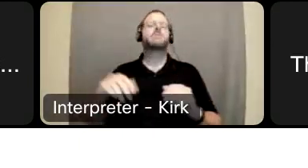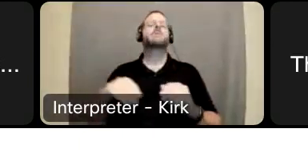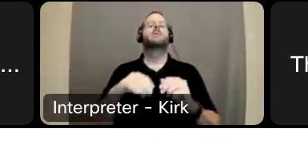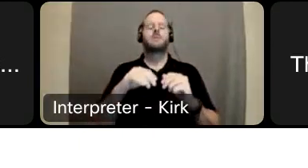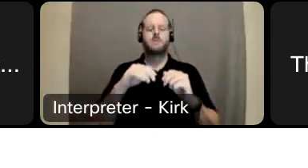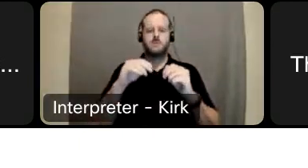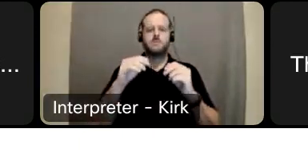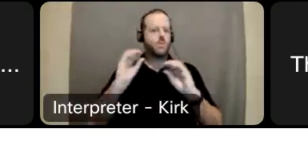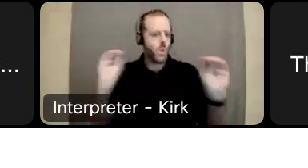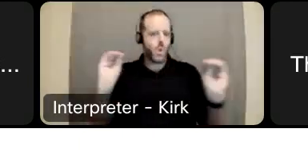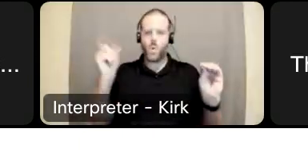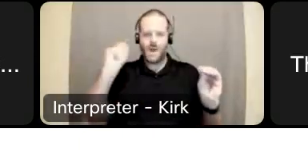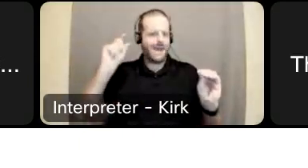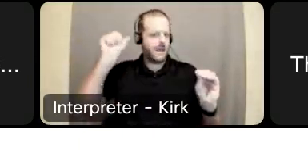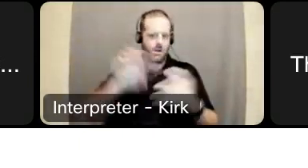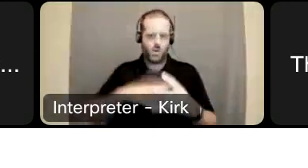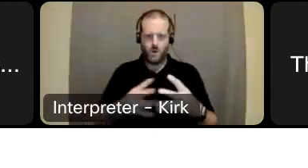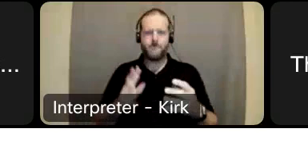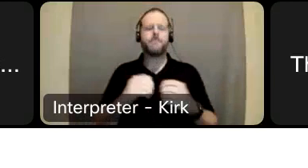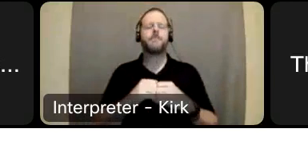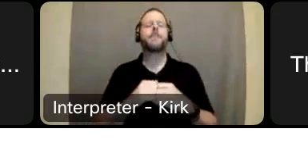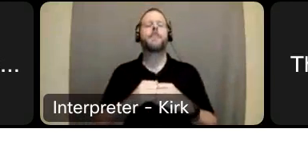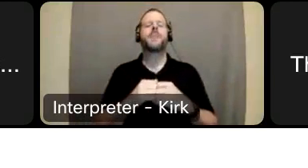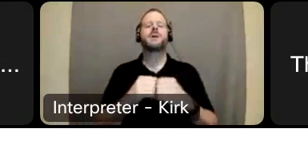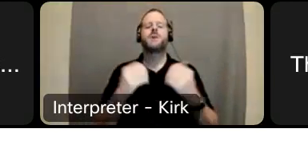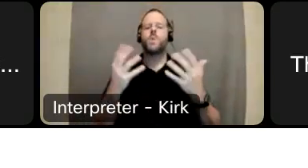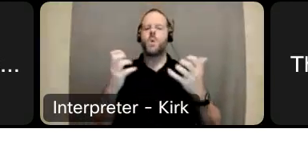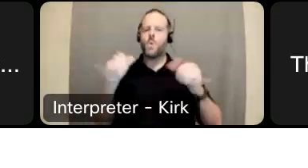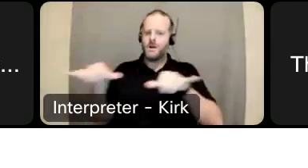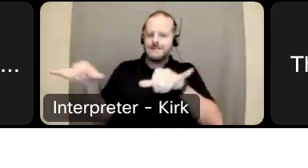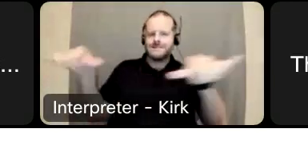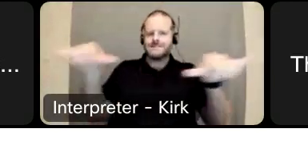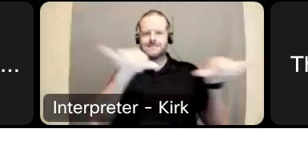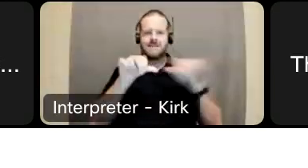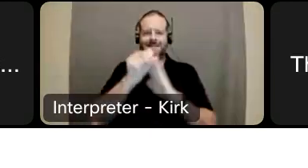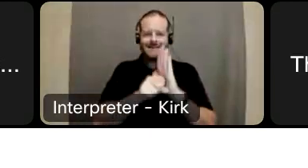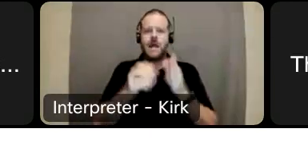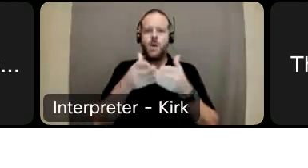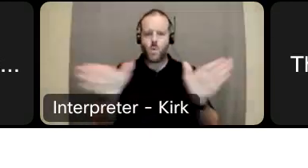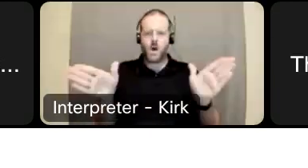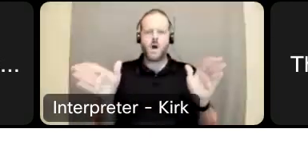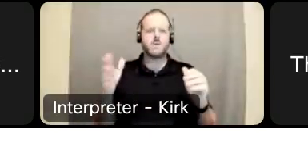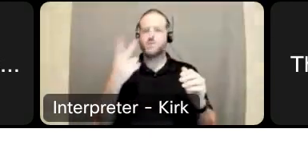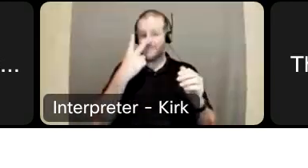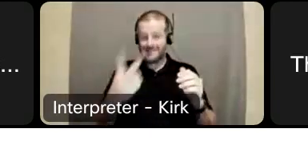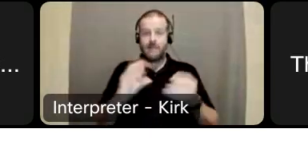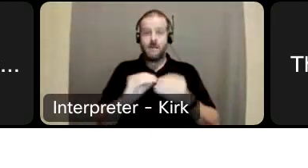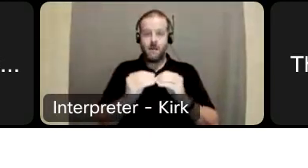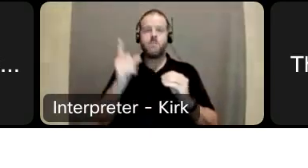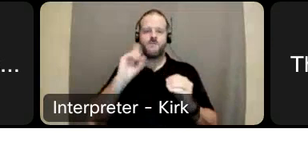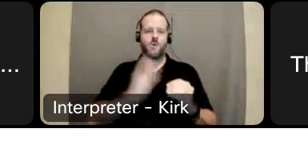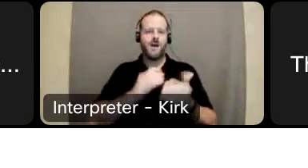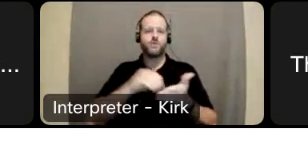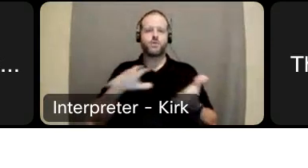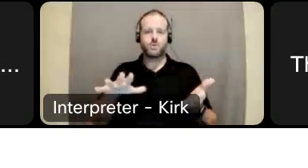the state to get an idea of the degree of hearing loss for our students. And